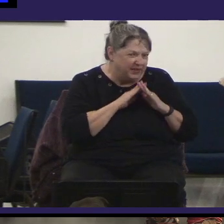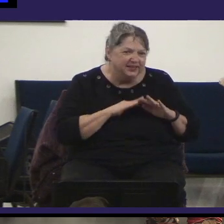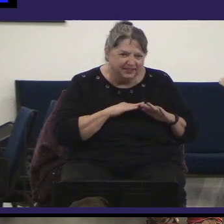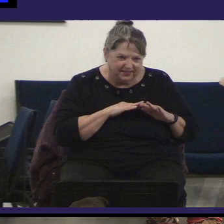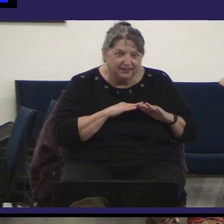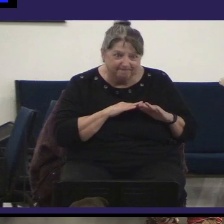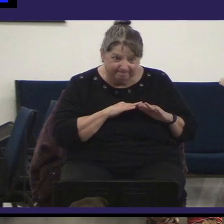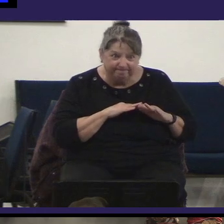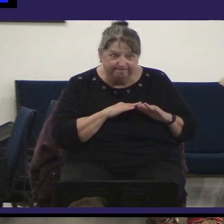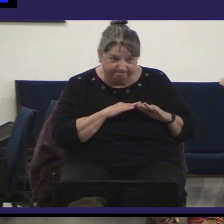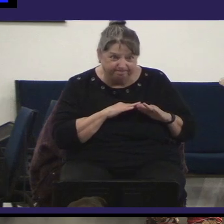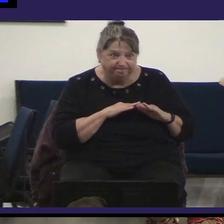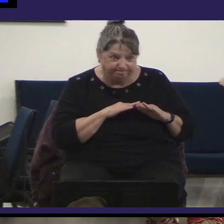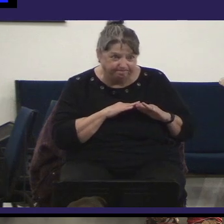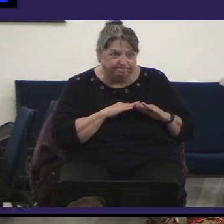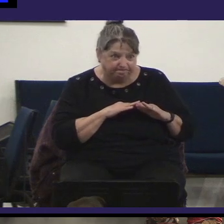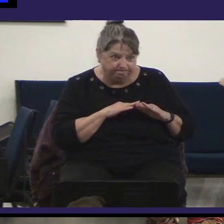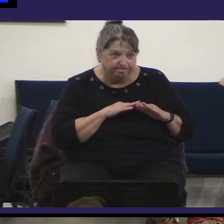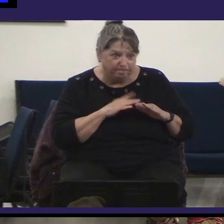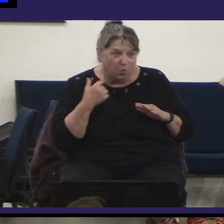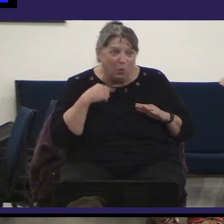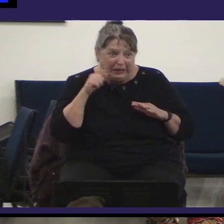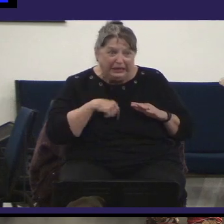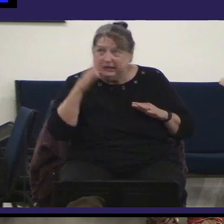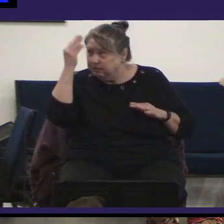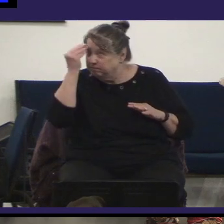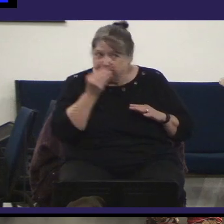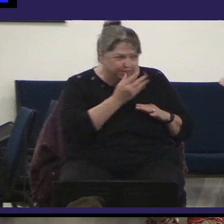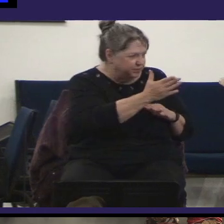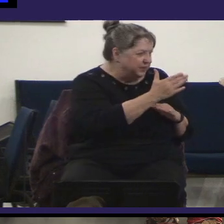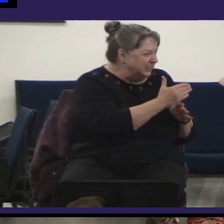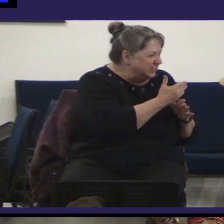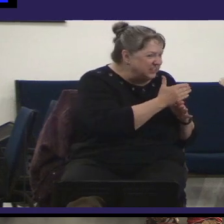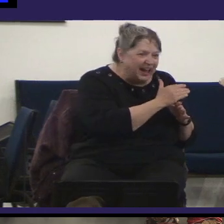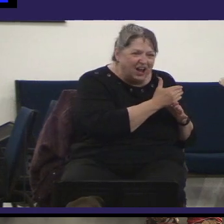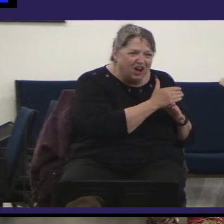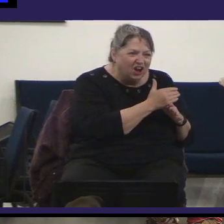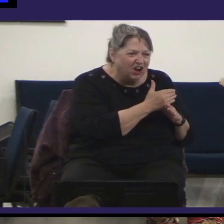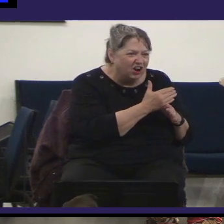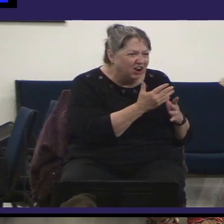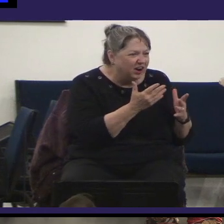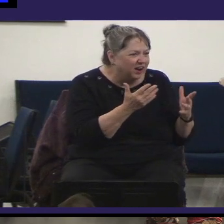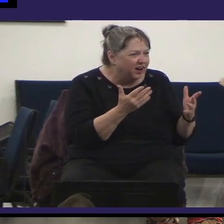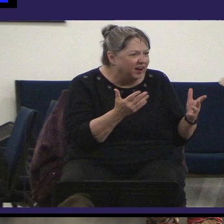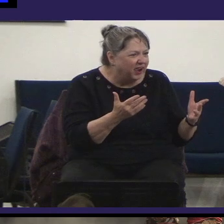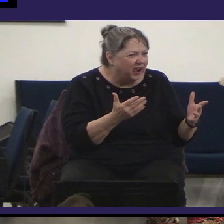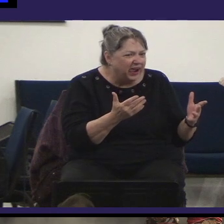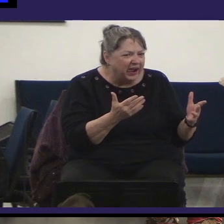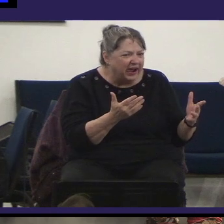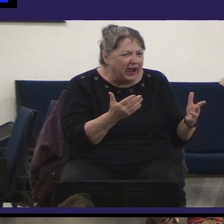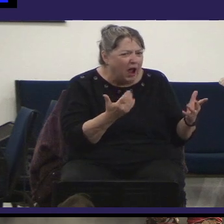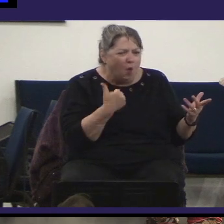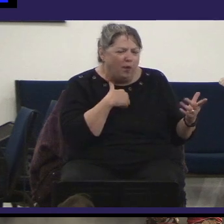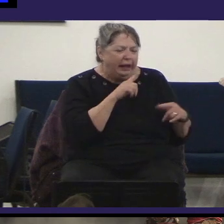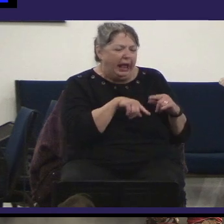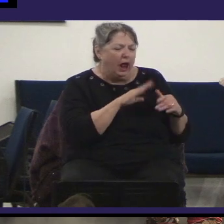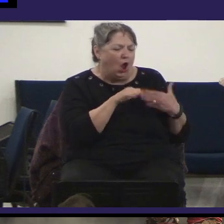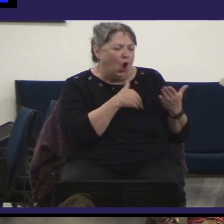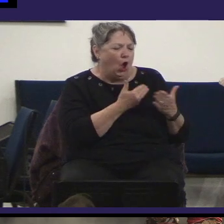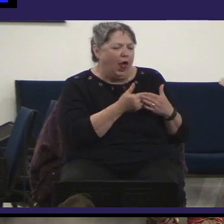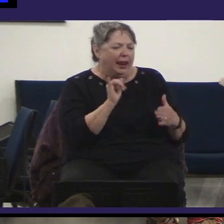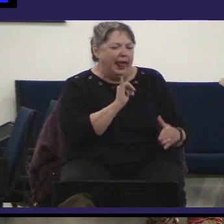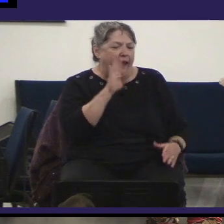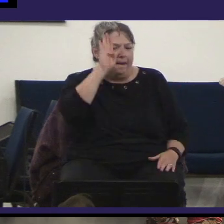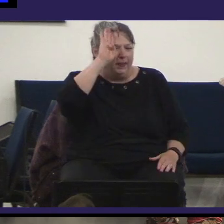And they need to bring this good news. They want to share this good news. Not all of us are called to be evangelists. Not all of us are called to be pastors.